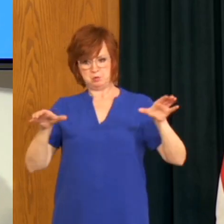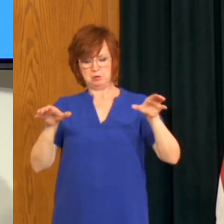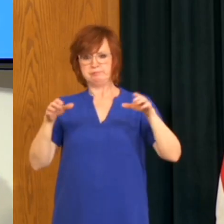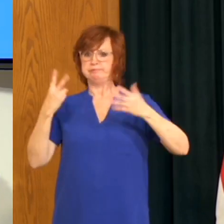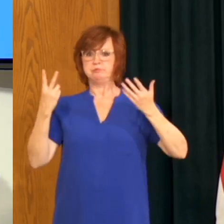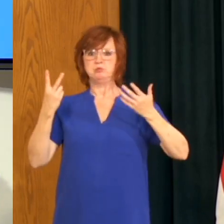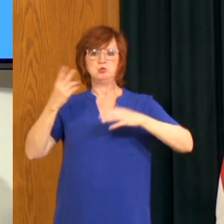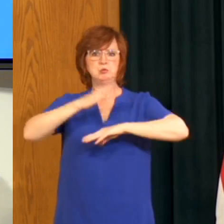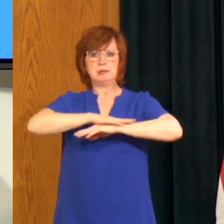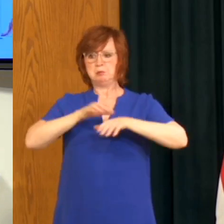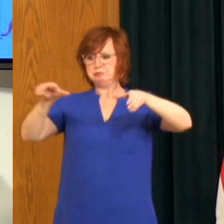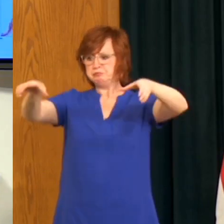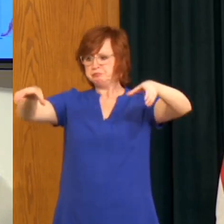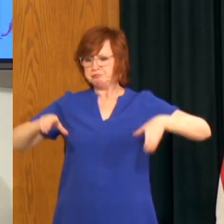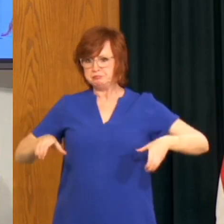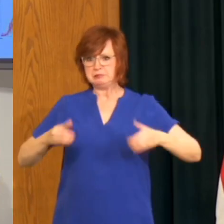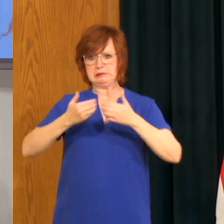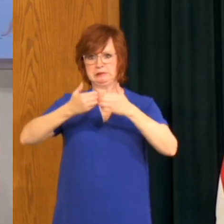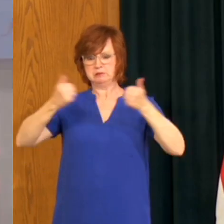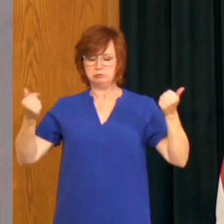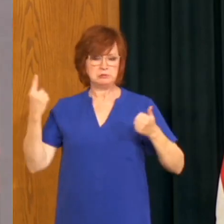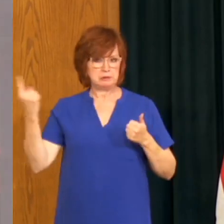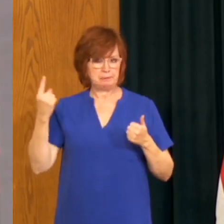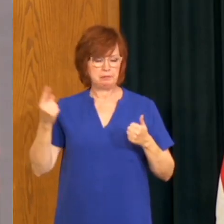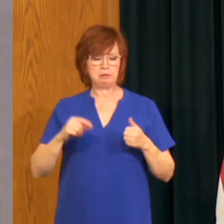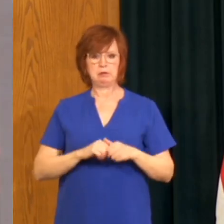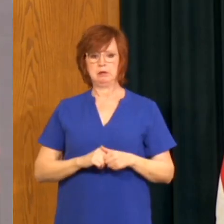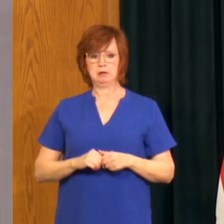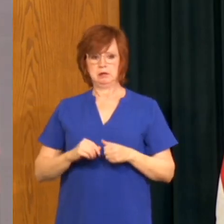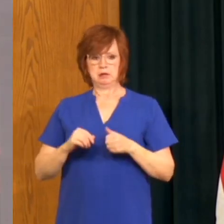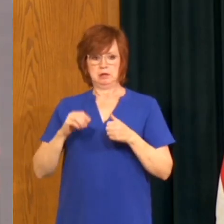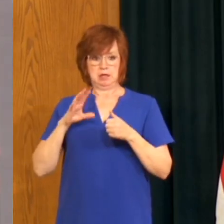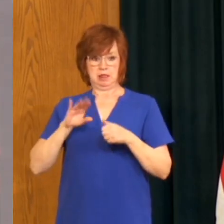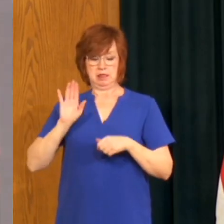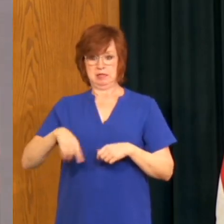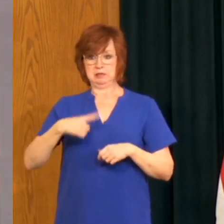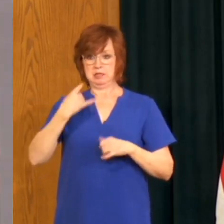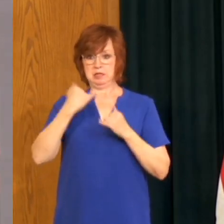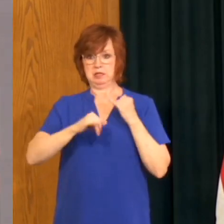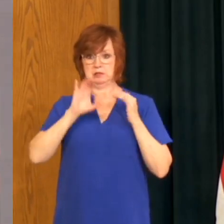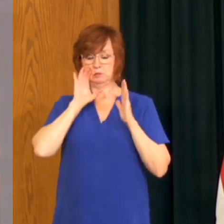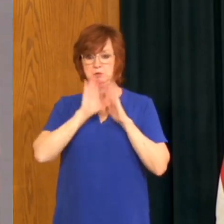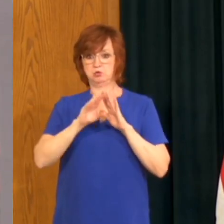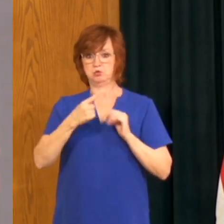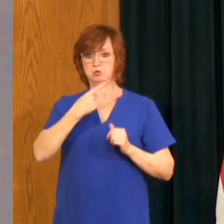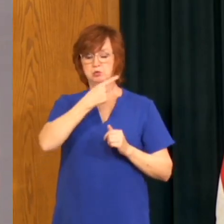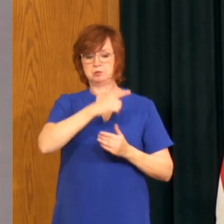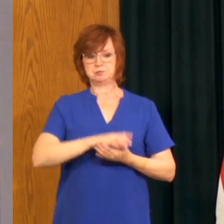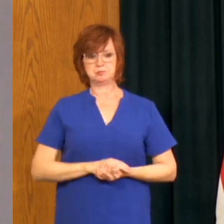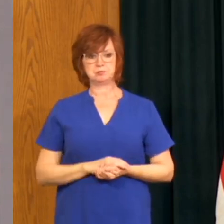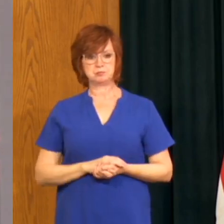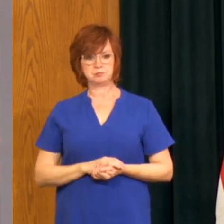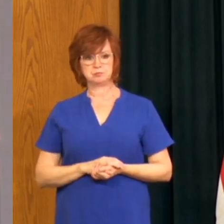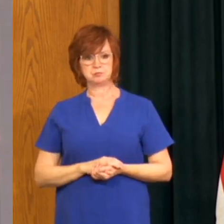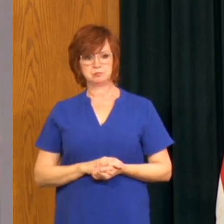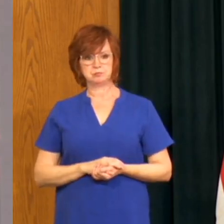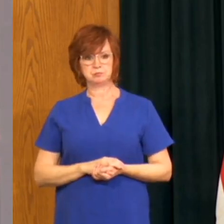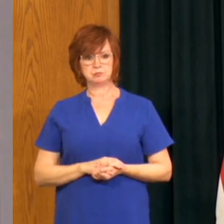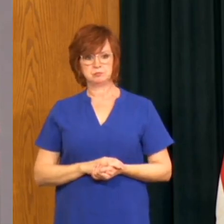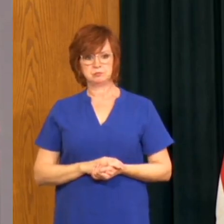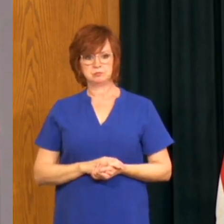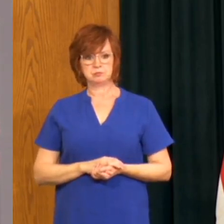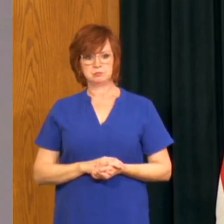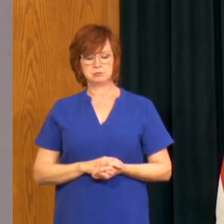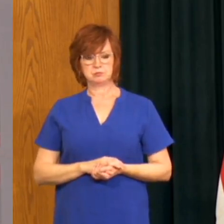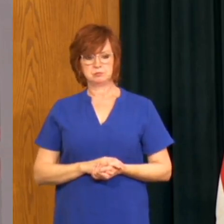put some thought in that. And finally, we've shown modeling slides of our own, but this is just a slide I picked up from the